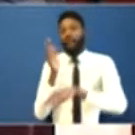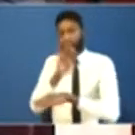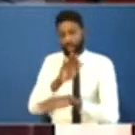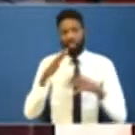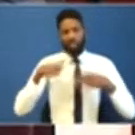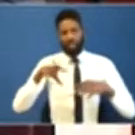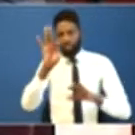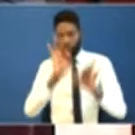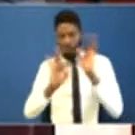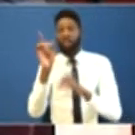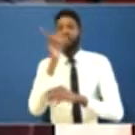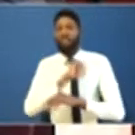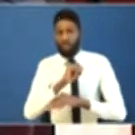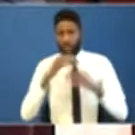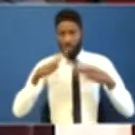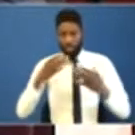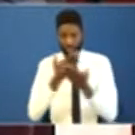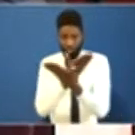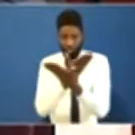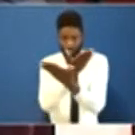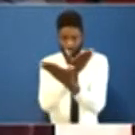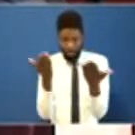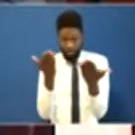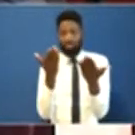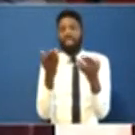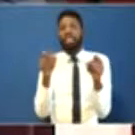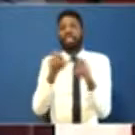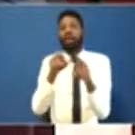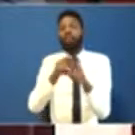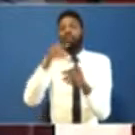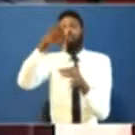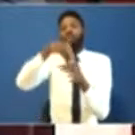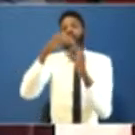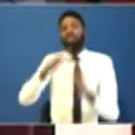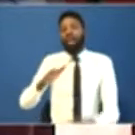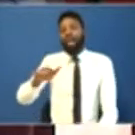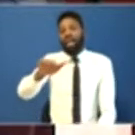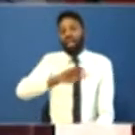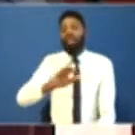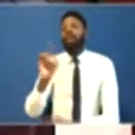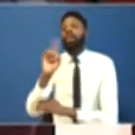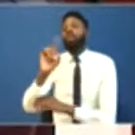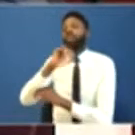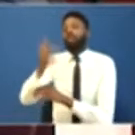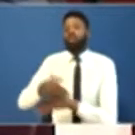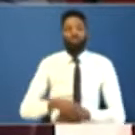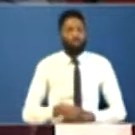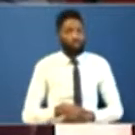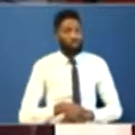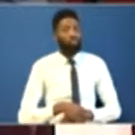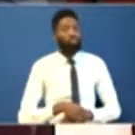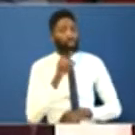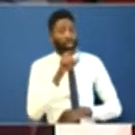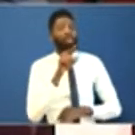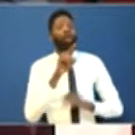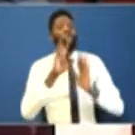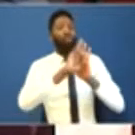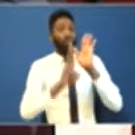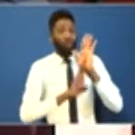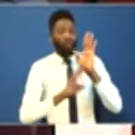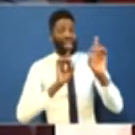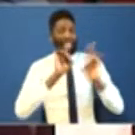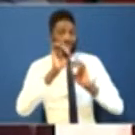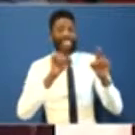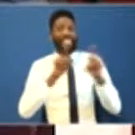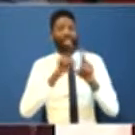sentiments of the regular residence in voted in the city of nairobi in line with the debate rules and the best